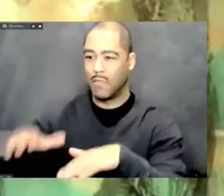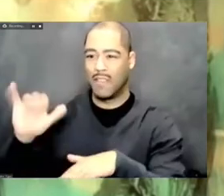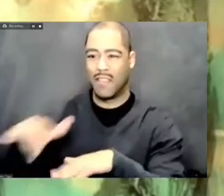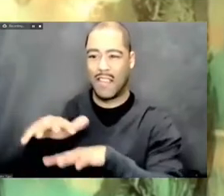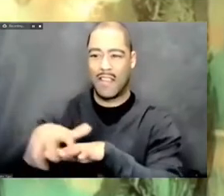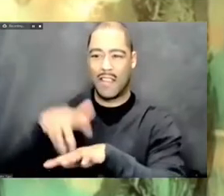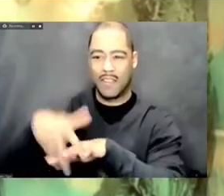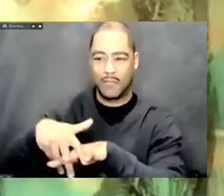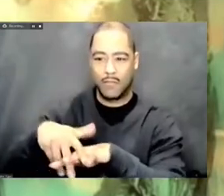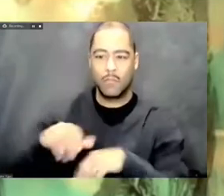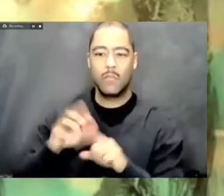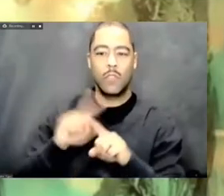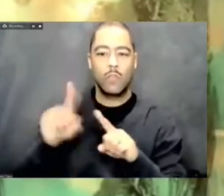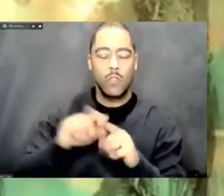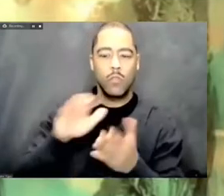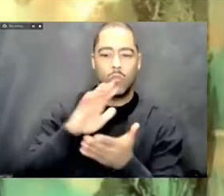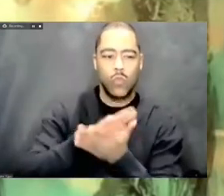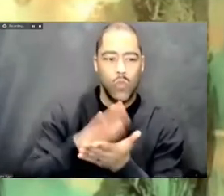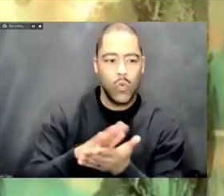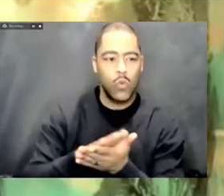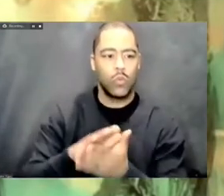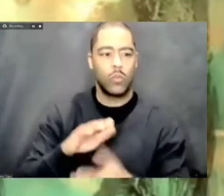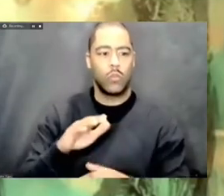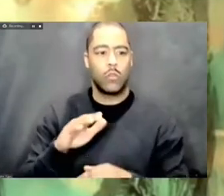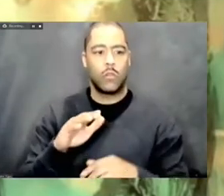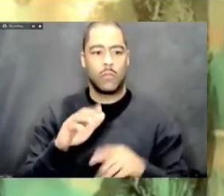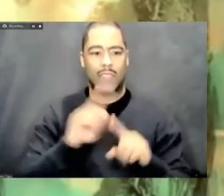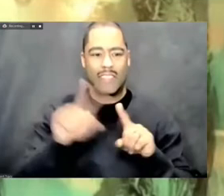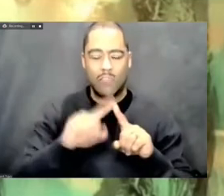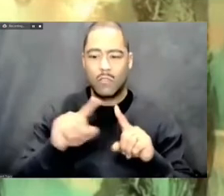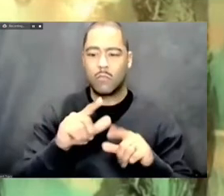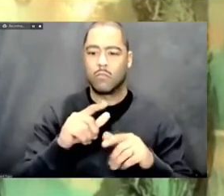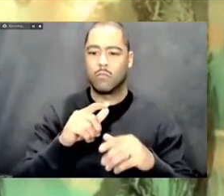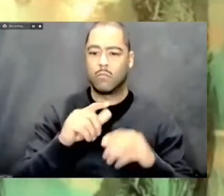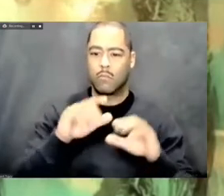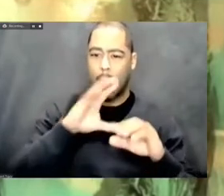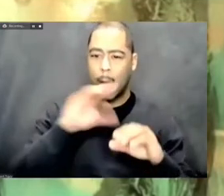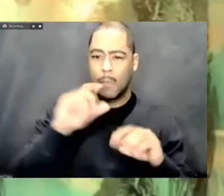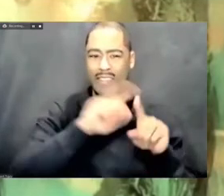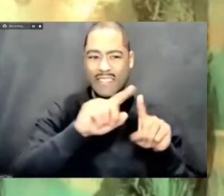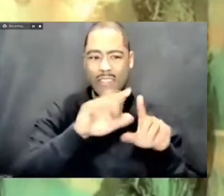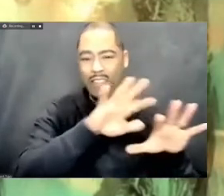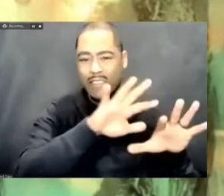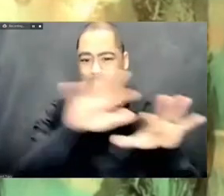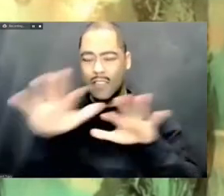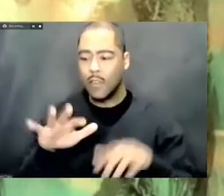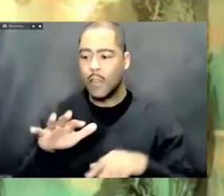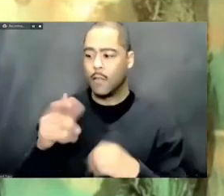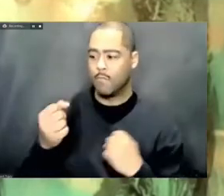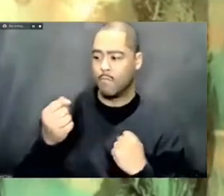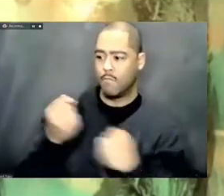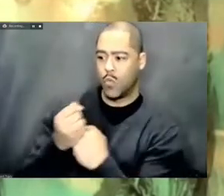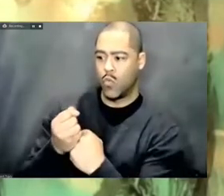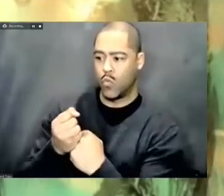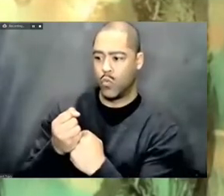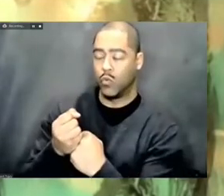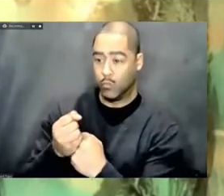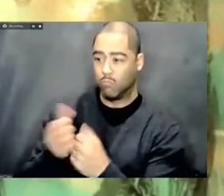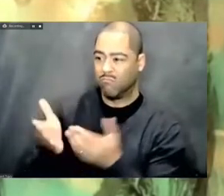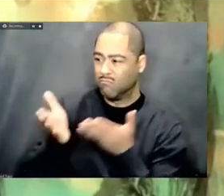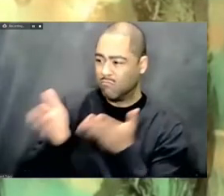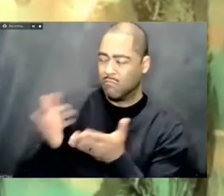that support Poetry Out Loud resides on land that was cared for and called home by the